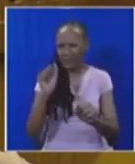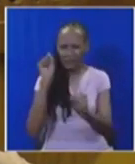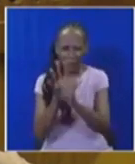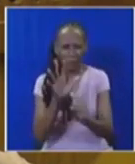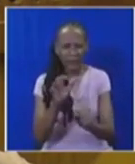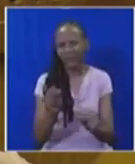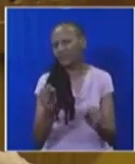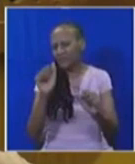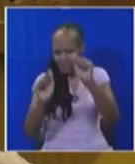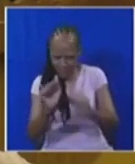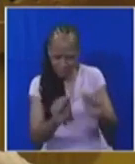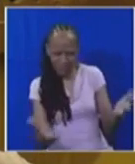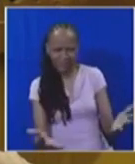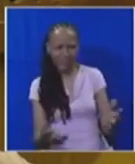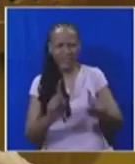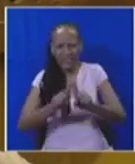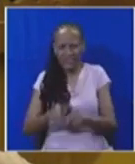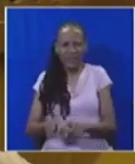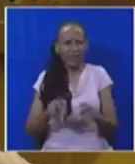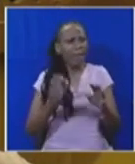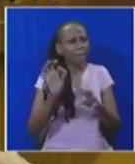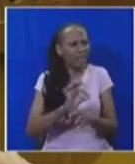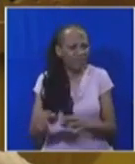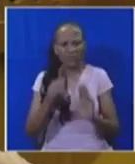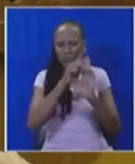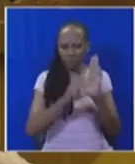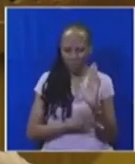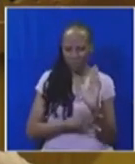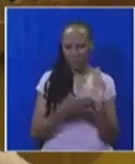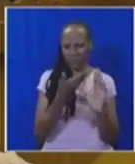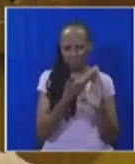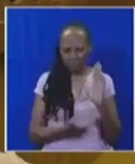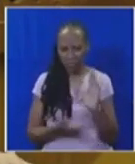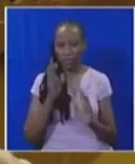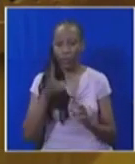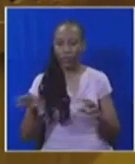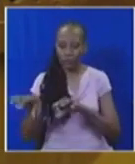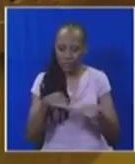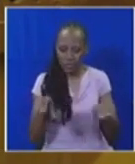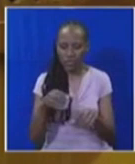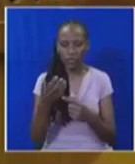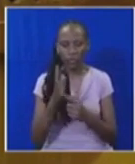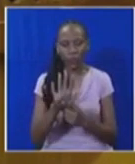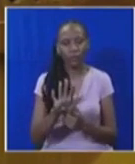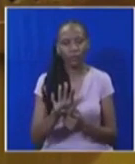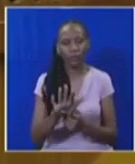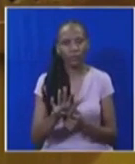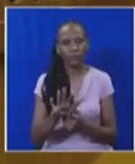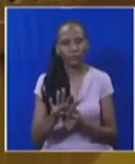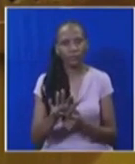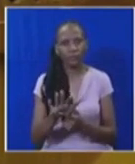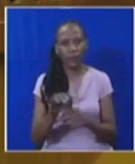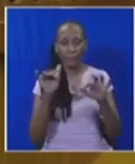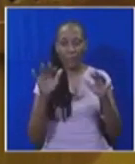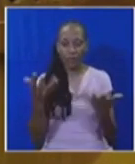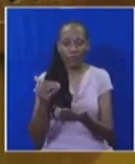assessment, mitigation and response programs, including proactive actions to reduce risks and response mechanisms to